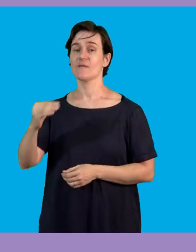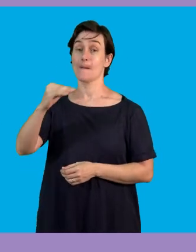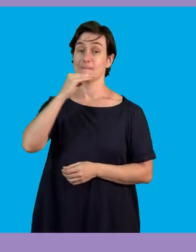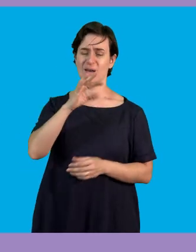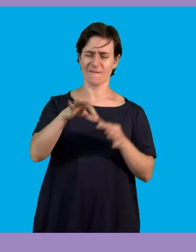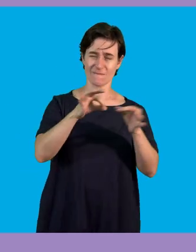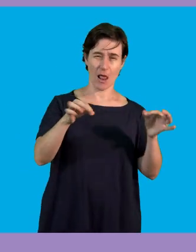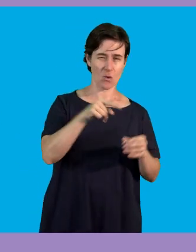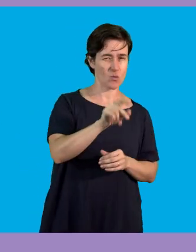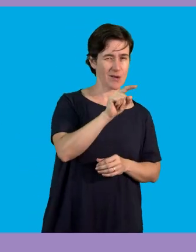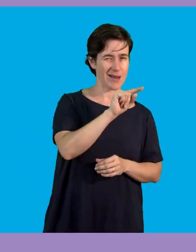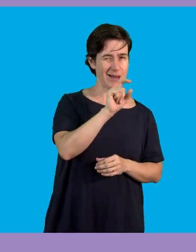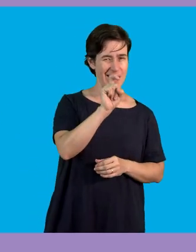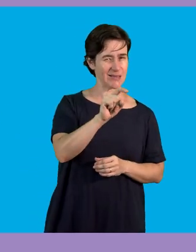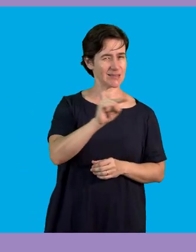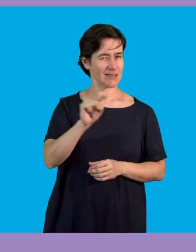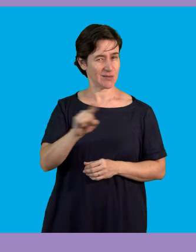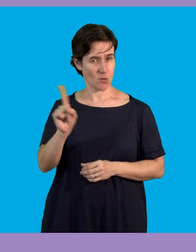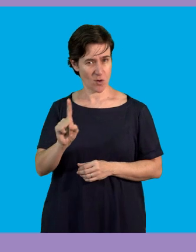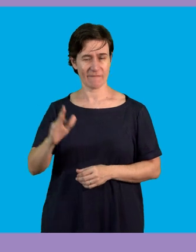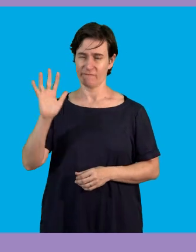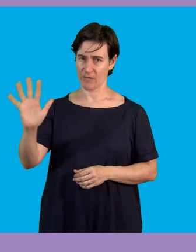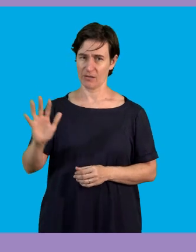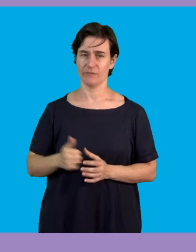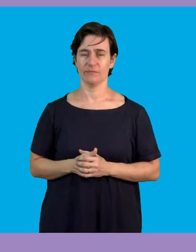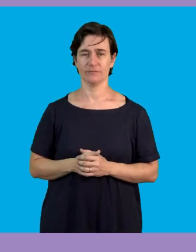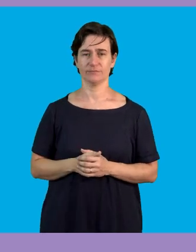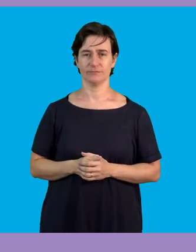So our value of x is 5.